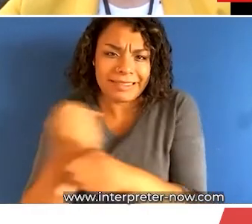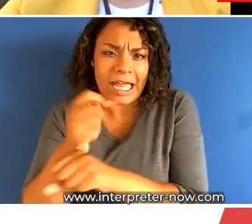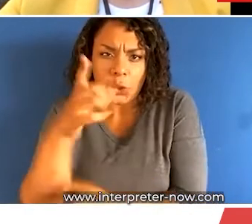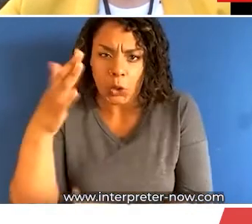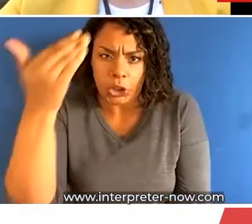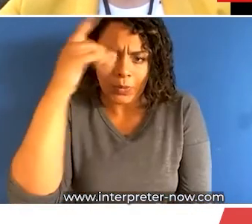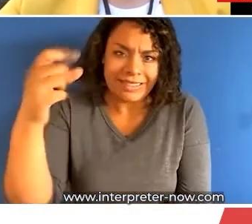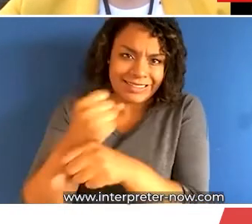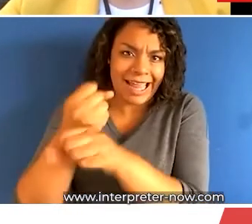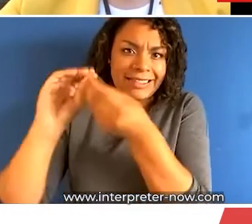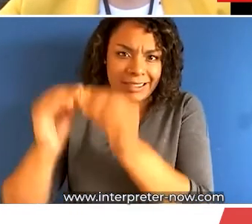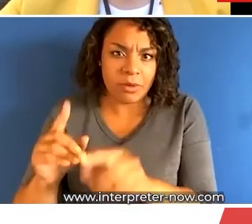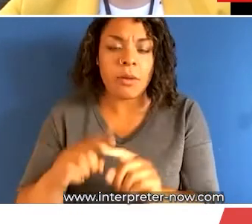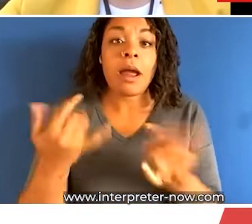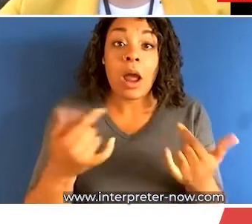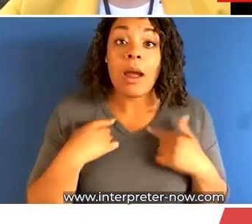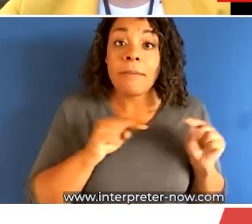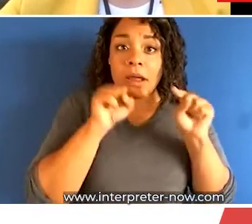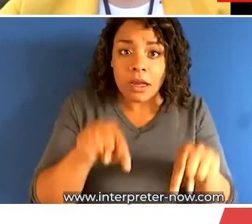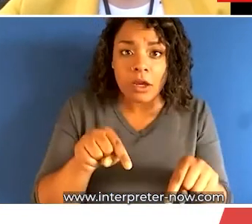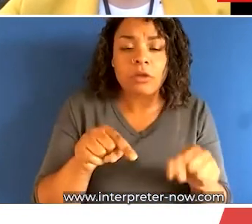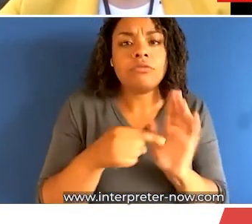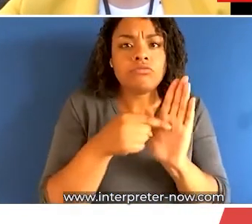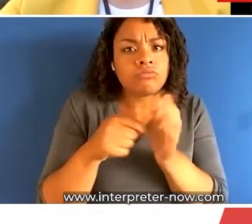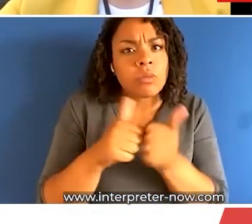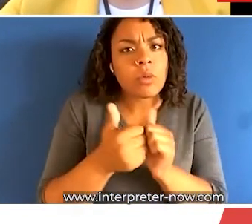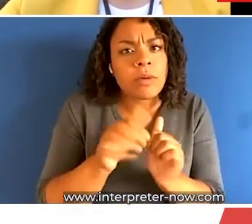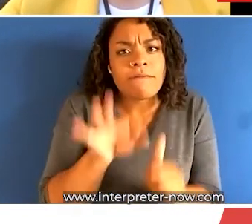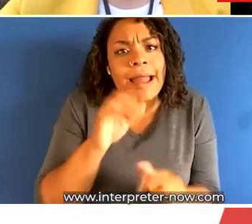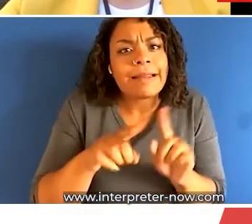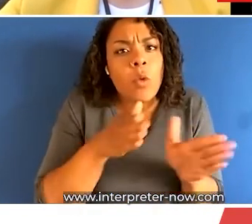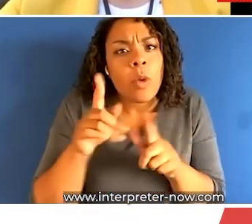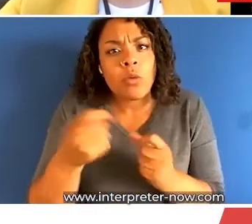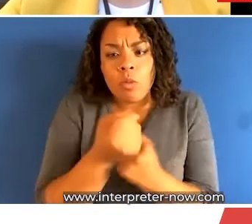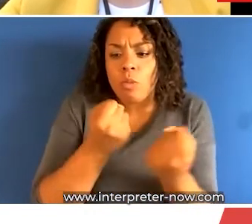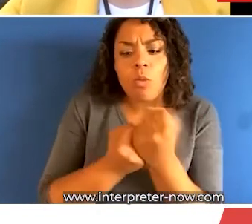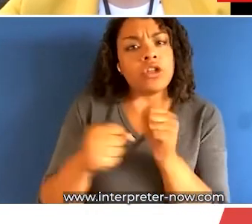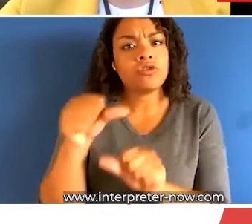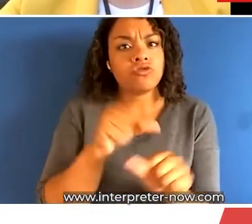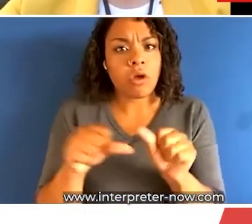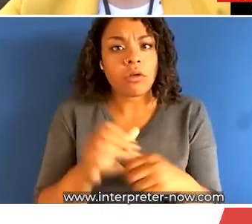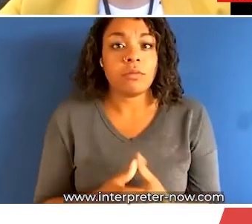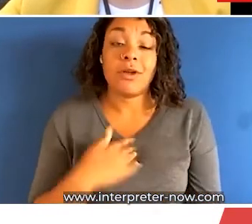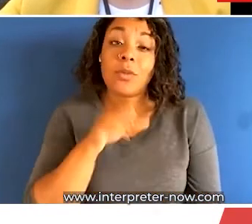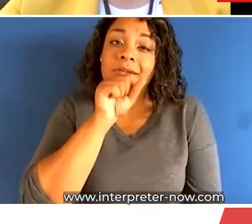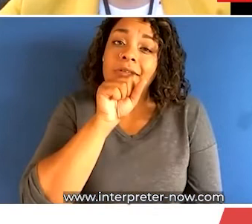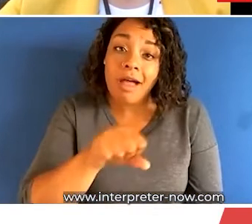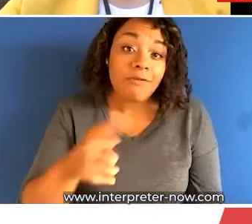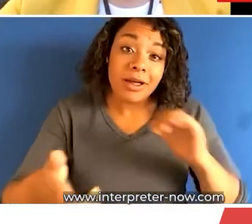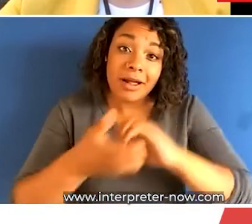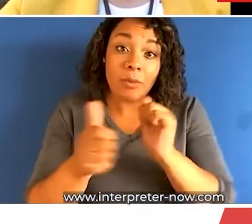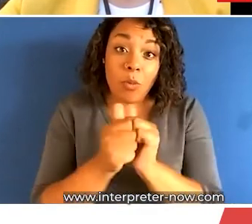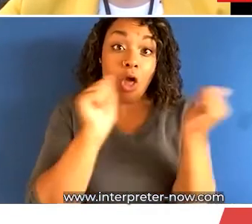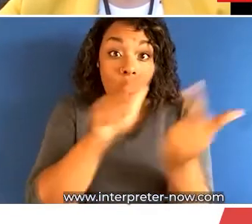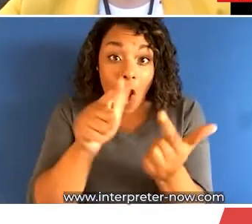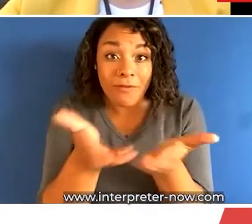coming here to see how we can find different ways to support each other. And I would love to collaborate with all of you.